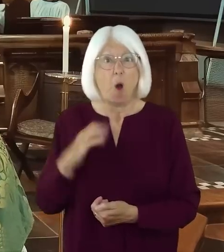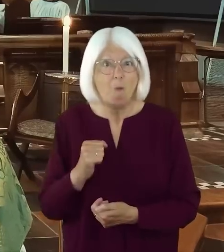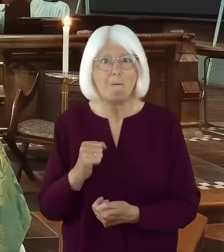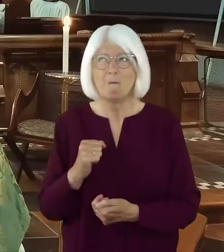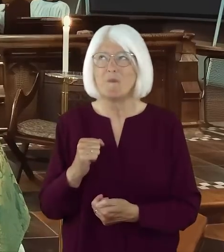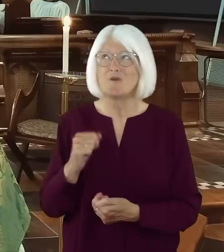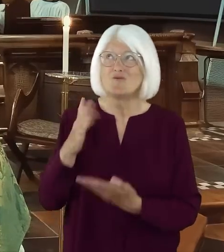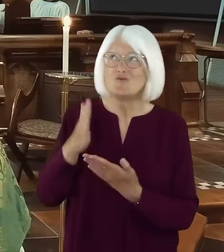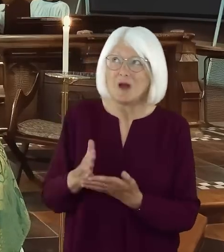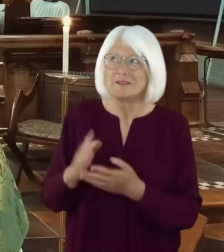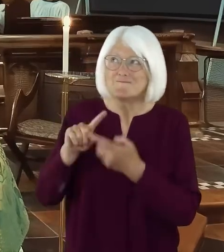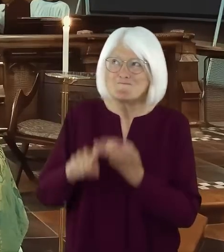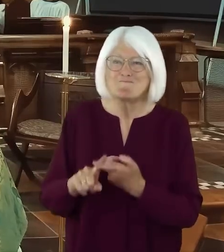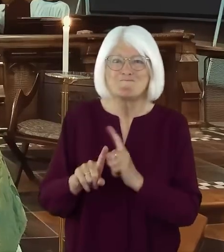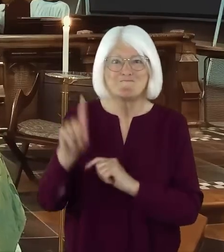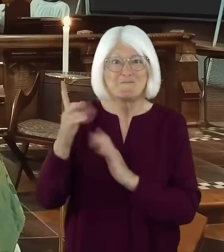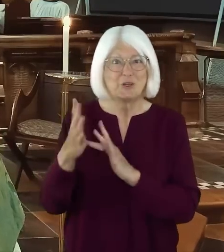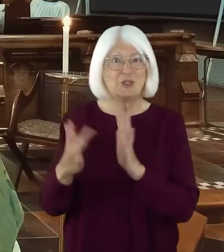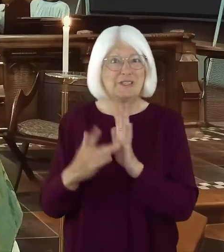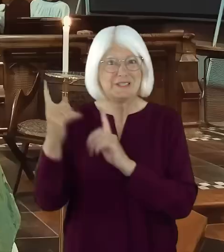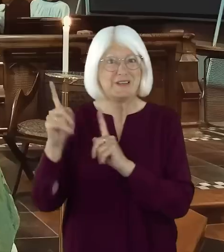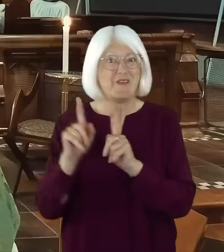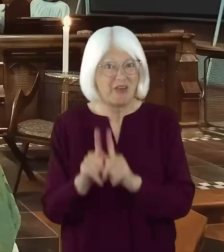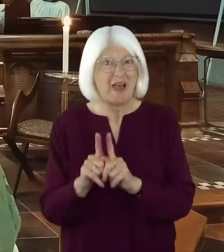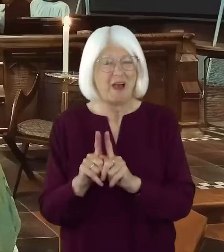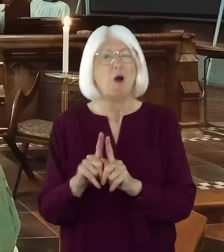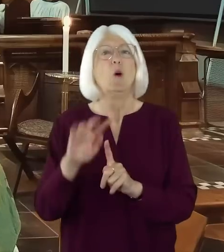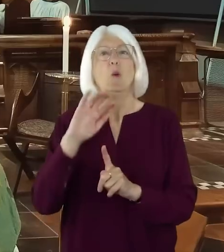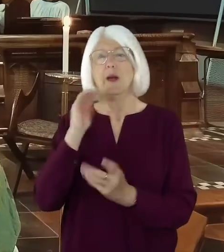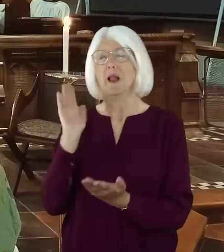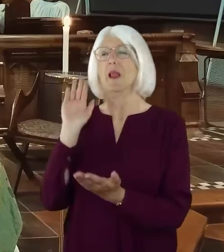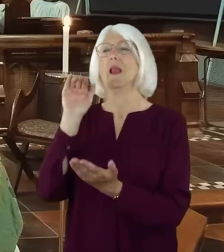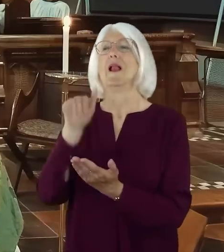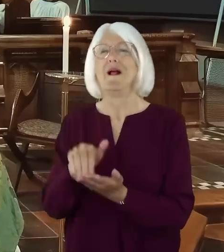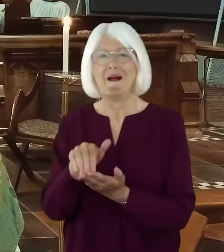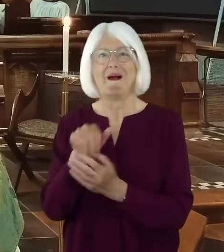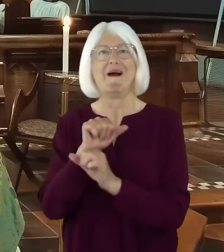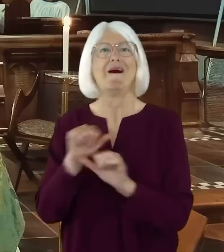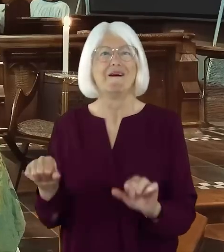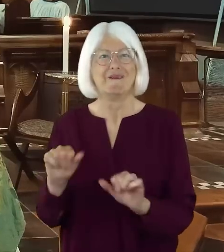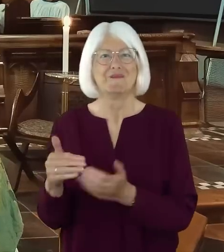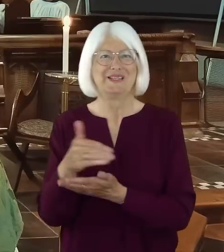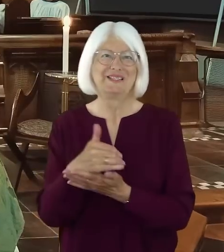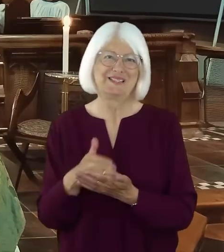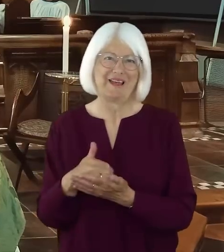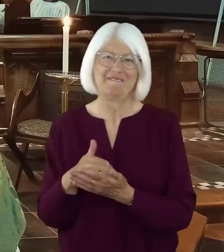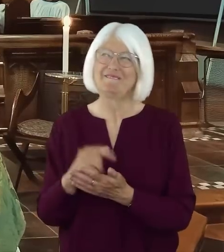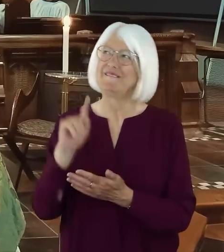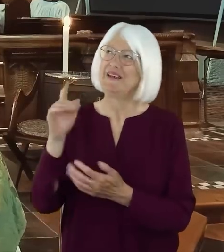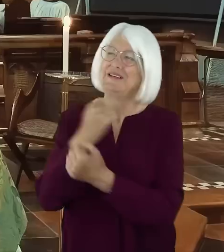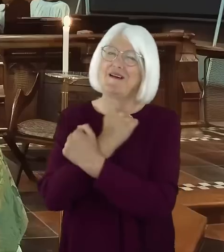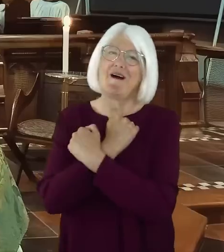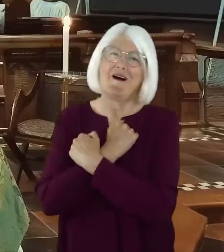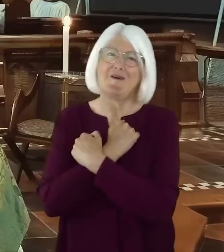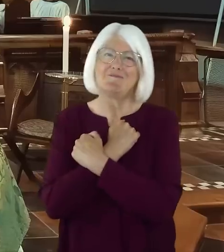there, and that we will eventually arrive at the place he calls us to be, and we will be safe in his